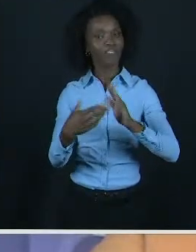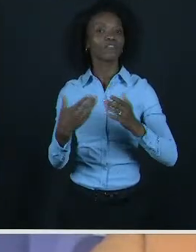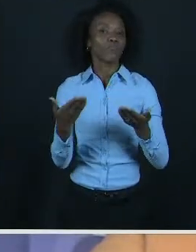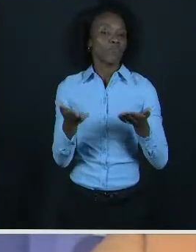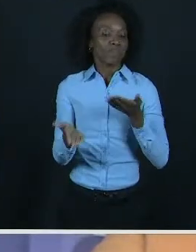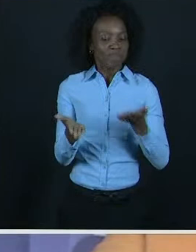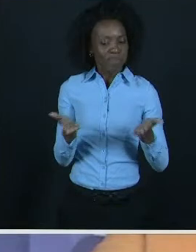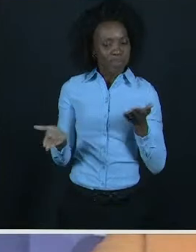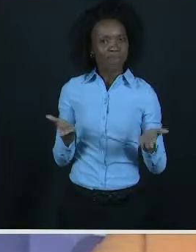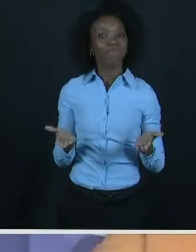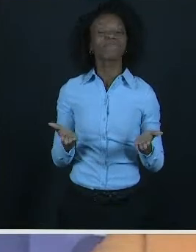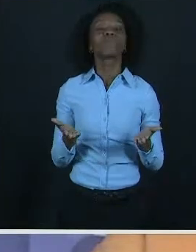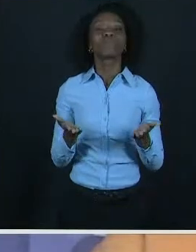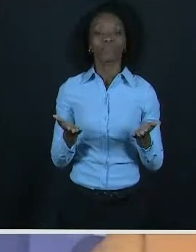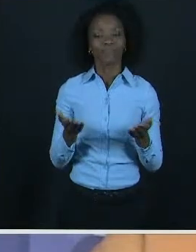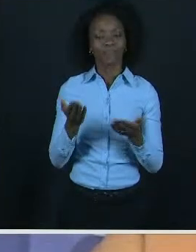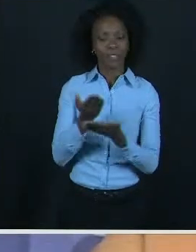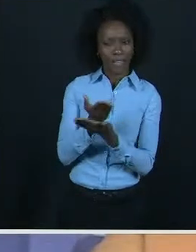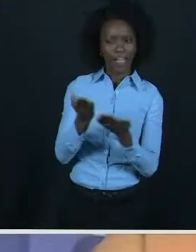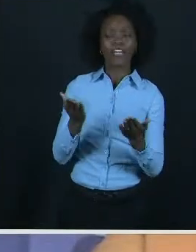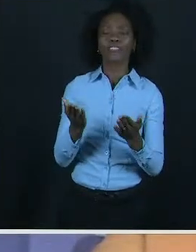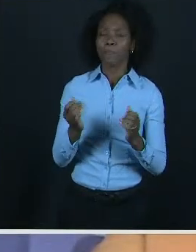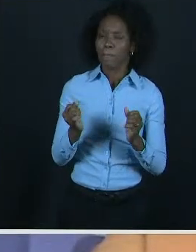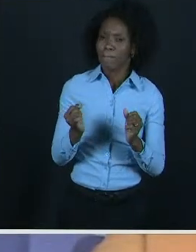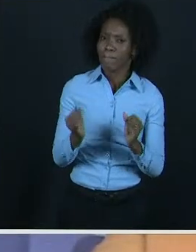also here and who continue to